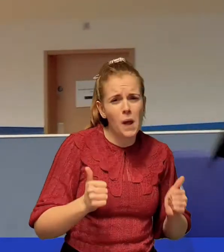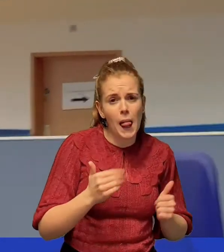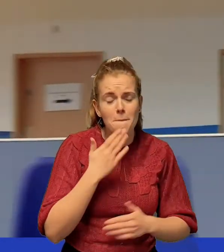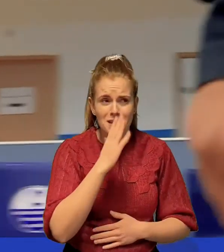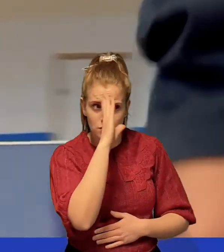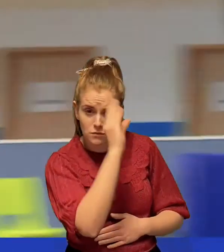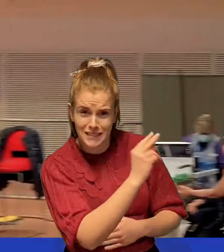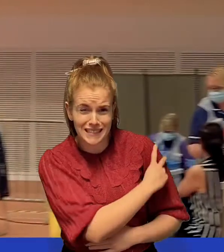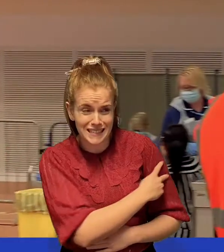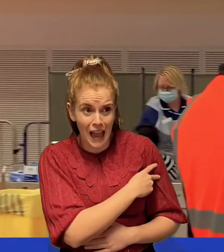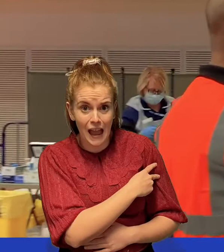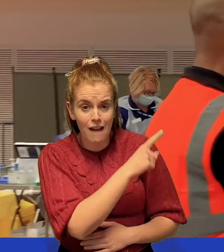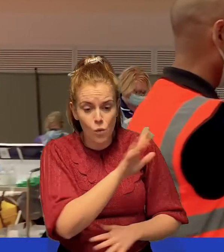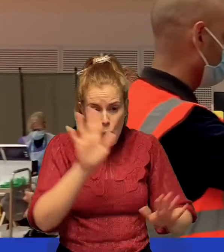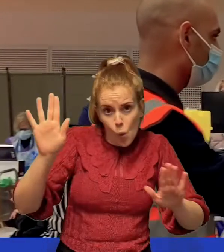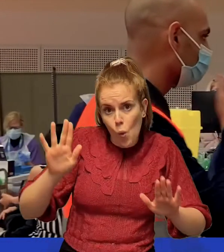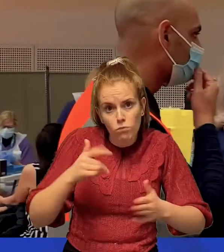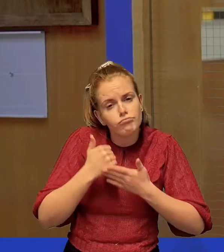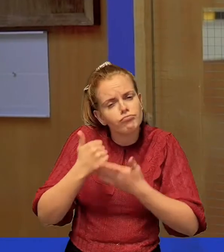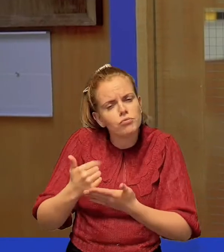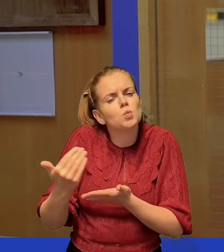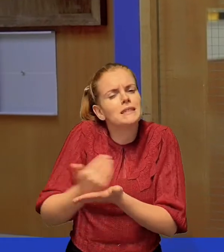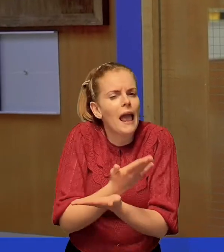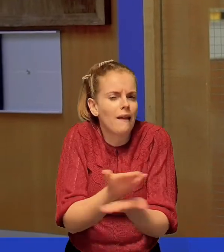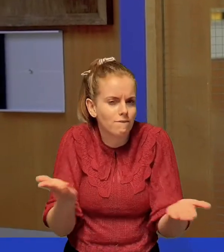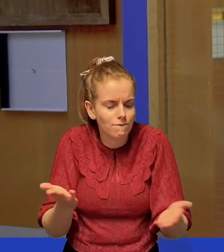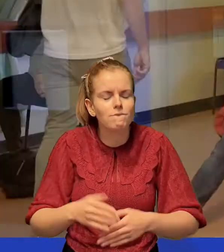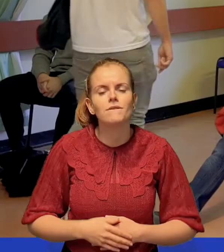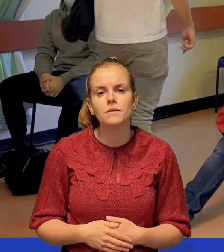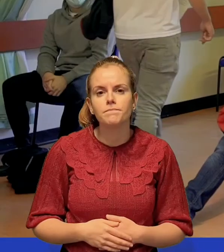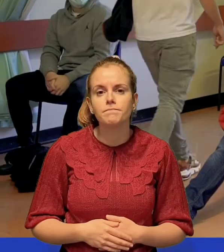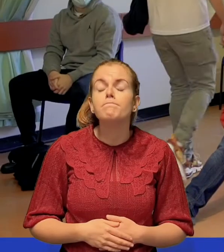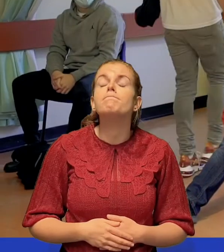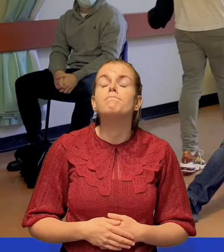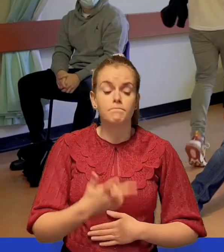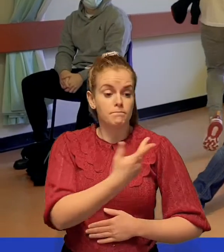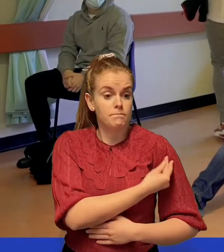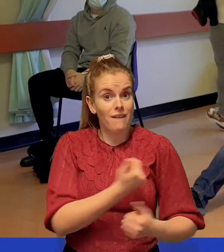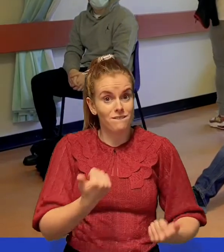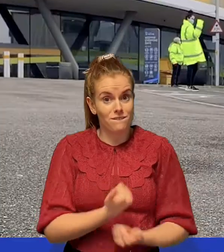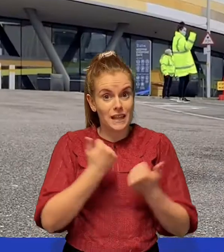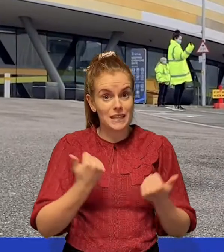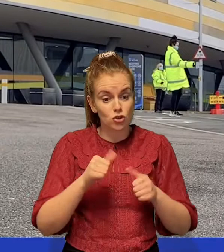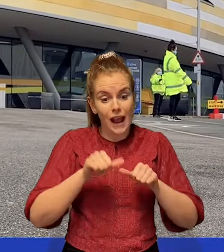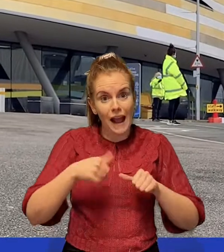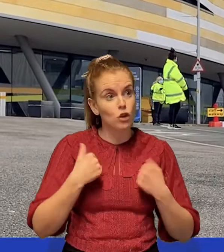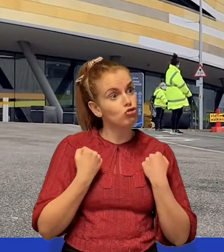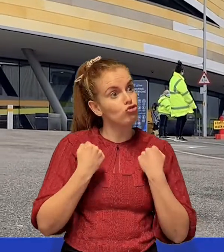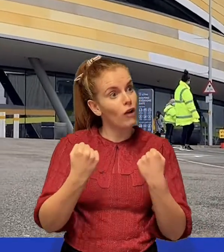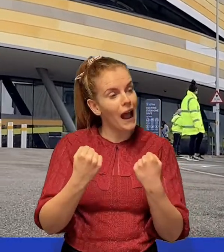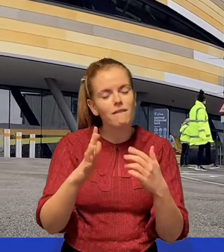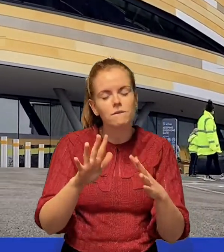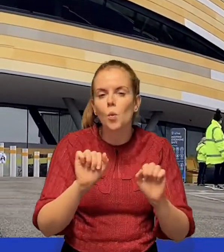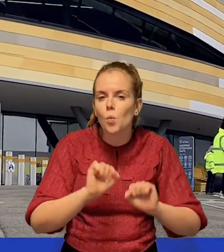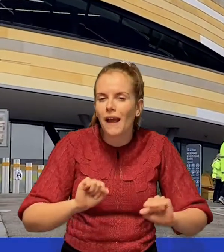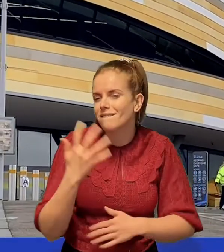unwell, please contact a member of staff immediately who will be on hand to keep you safe. You should not drive for 15 minutes after